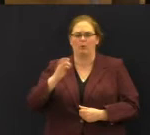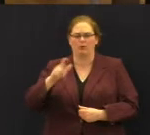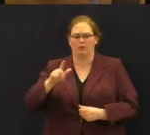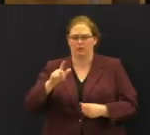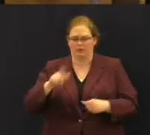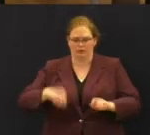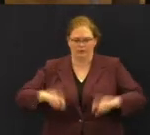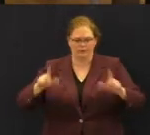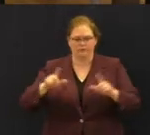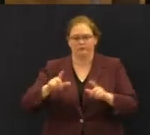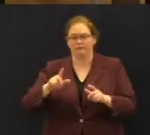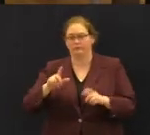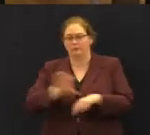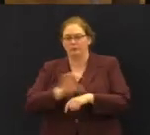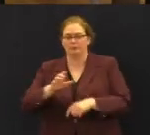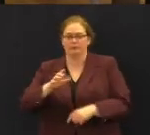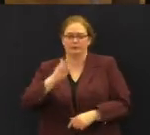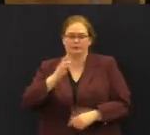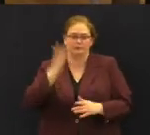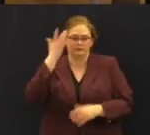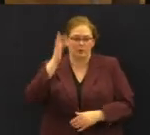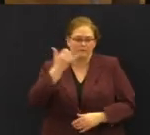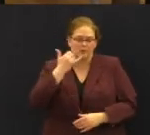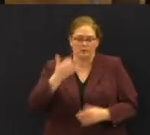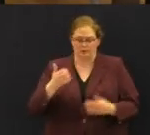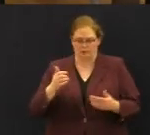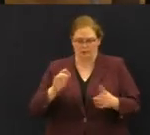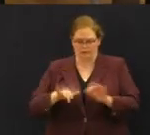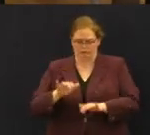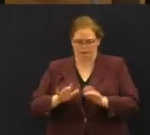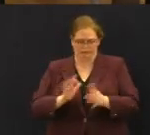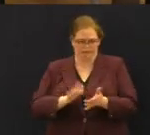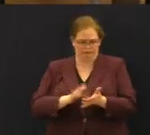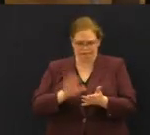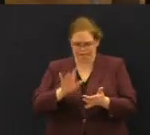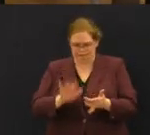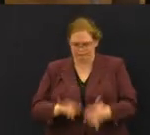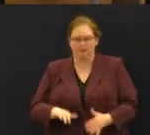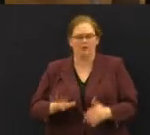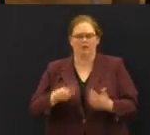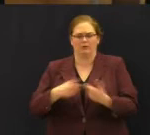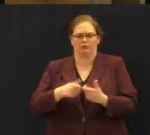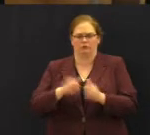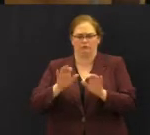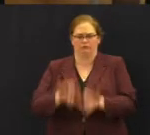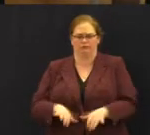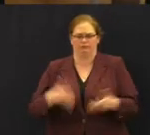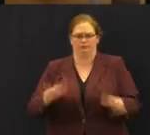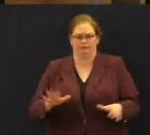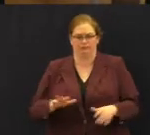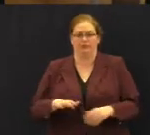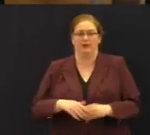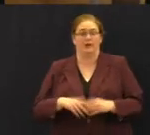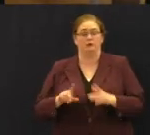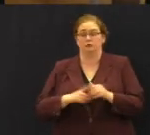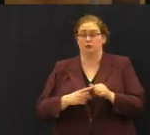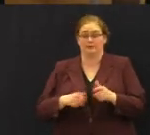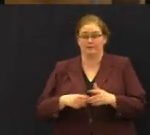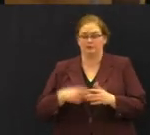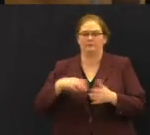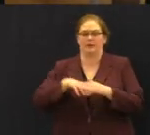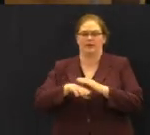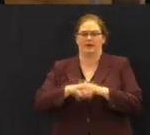or smartphone 24/7. Through this portal, the entire application can be done electronically, and it starts with accessing the application